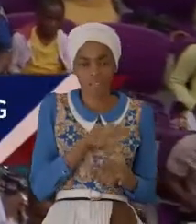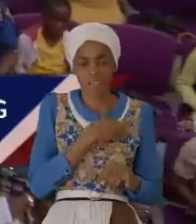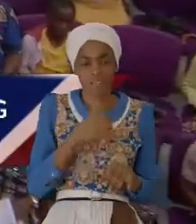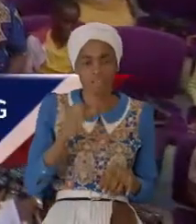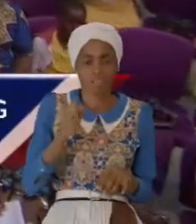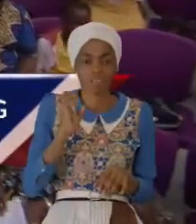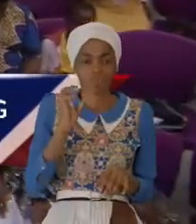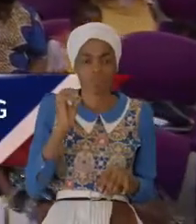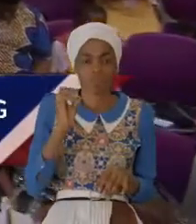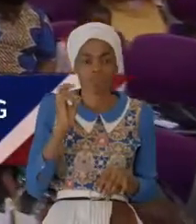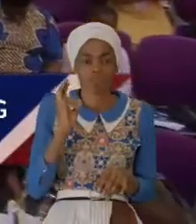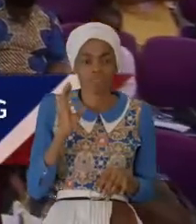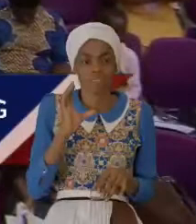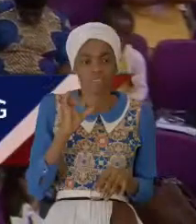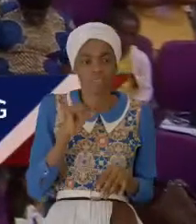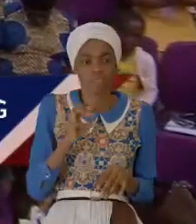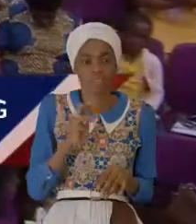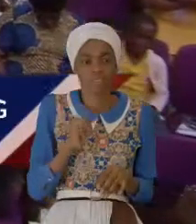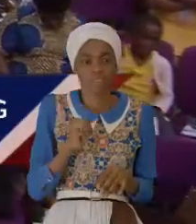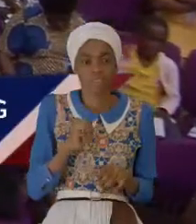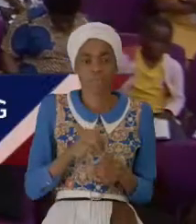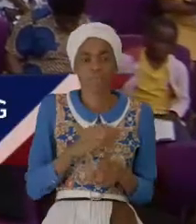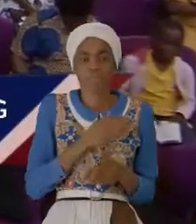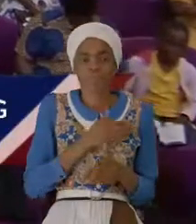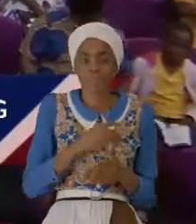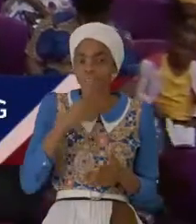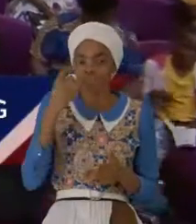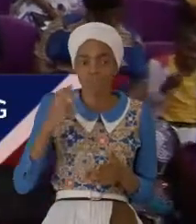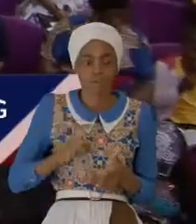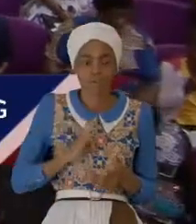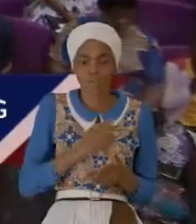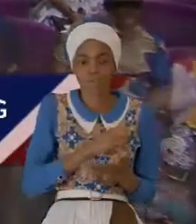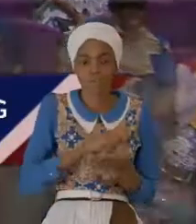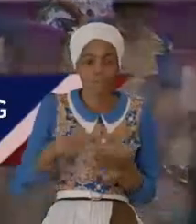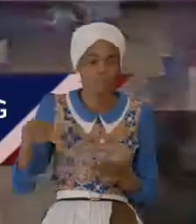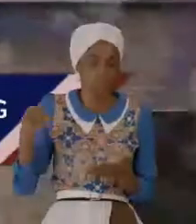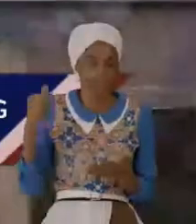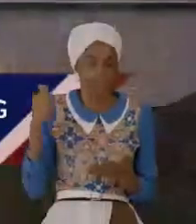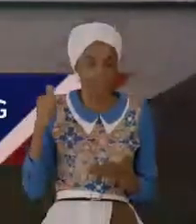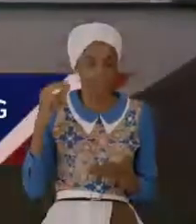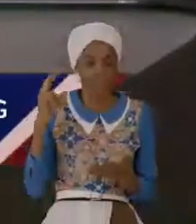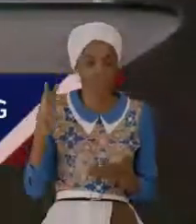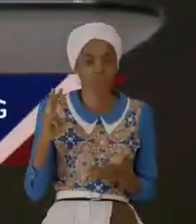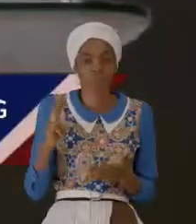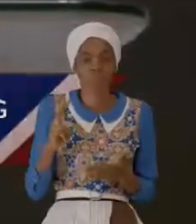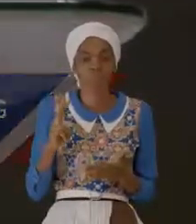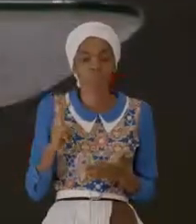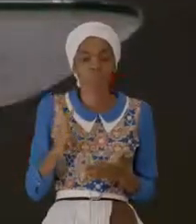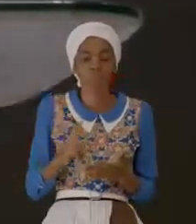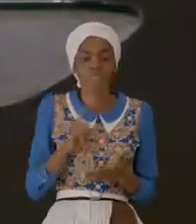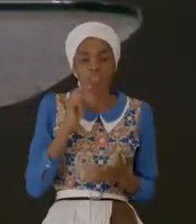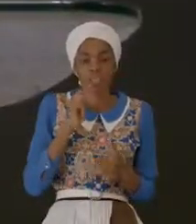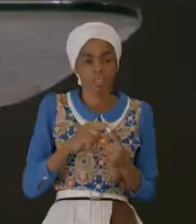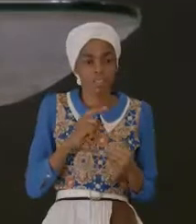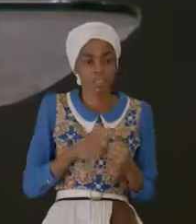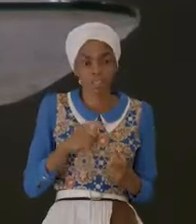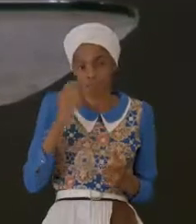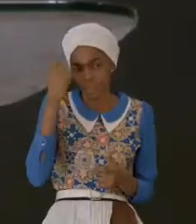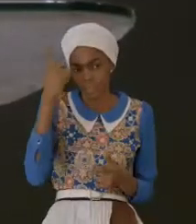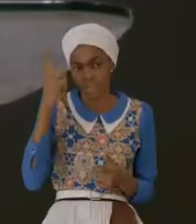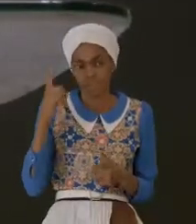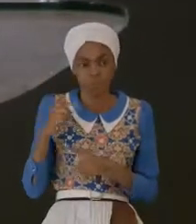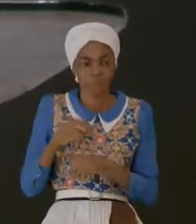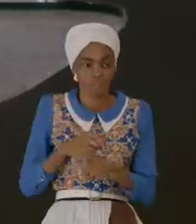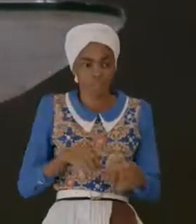Sadducees then he tells us in verse 12 it says then understood they